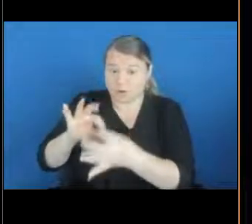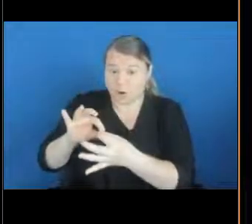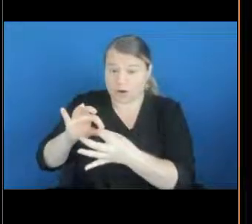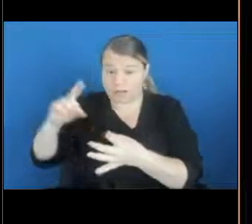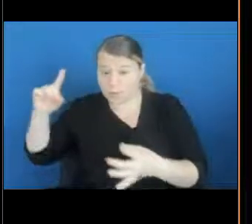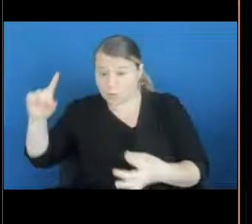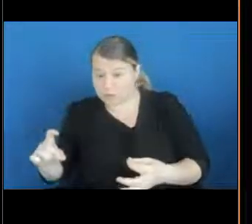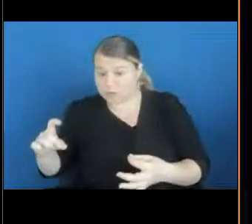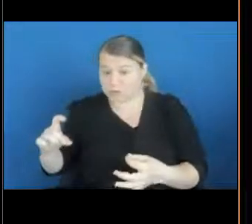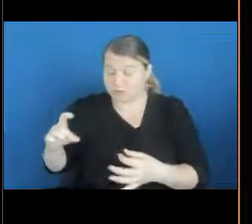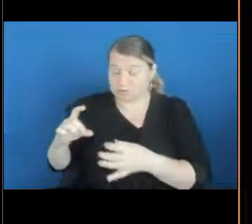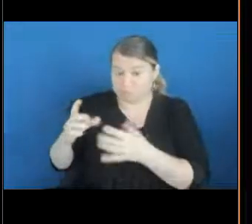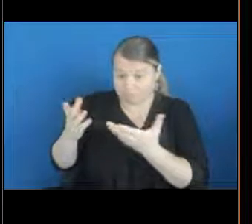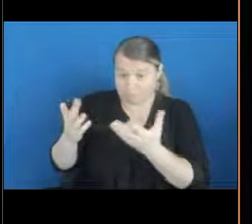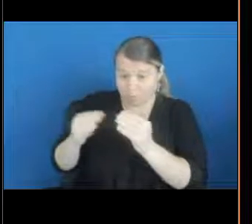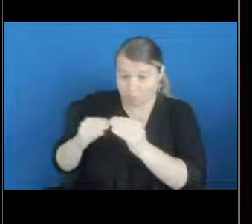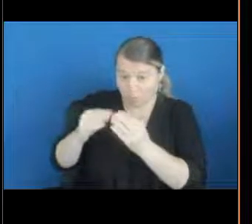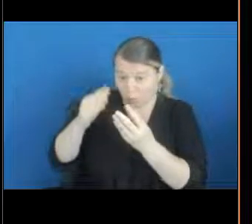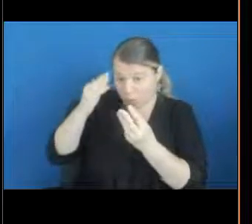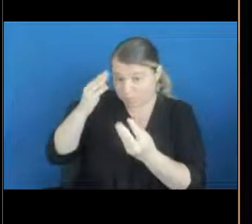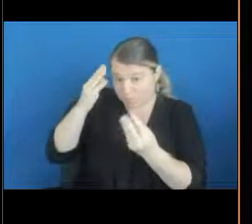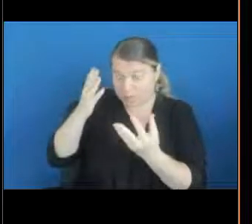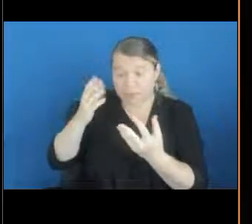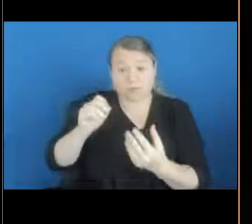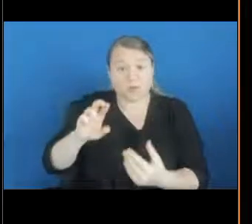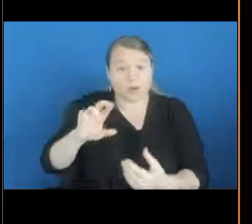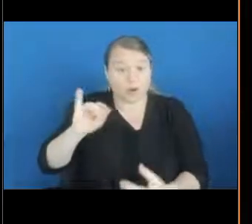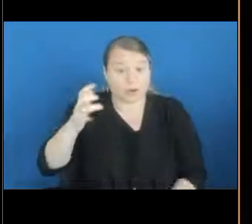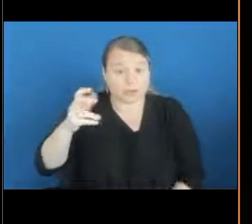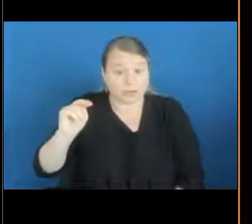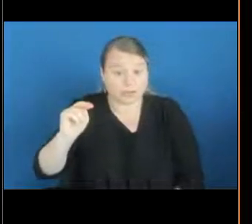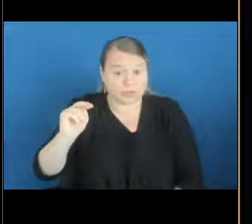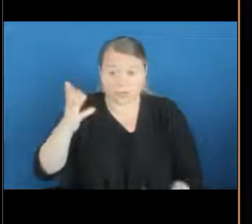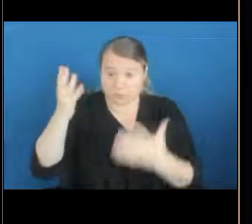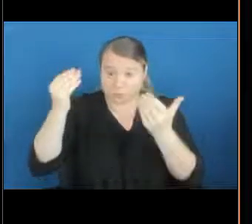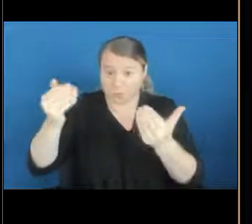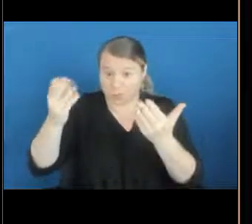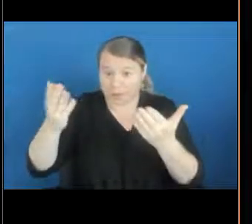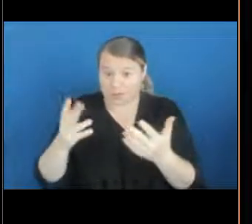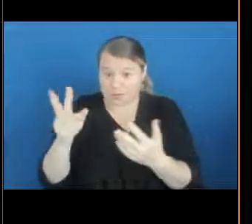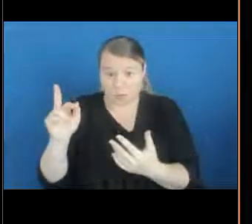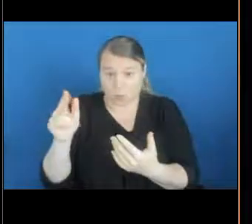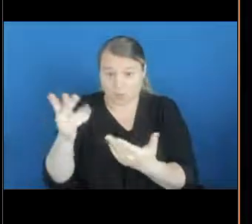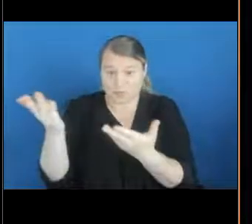have a little more, or even John. Go ahead, one of you.